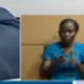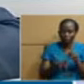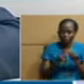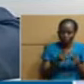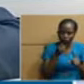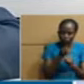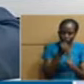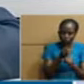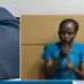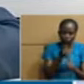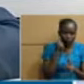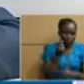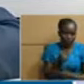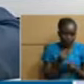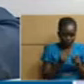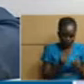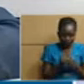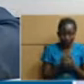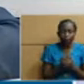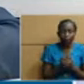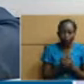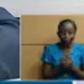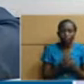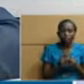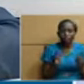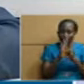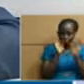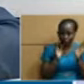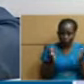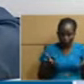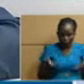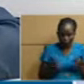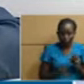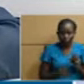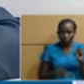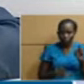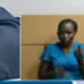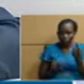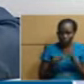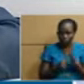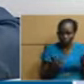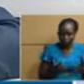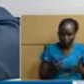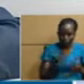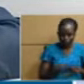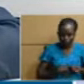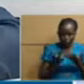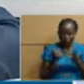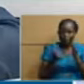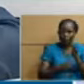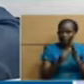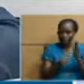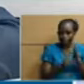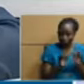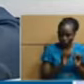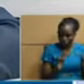COVID. Our position has been clear, is that the first issue is that it's not provided for in the Act. Of course,